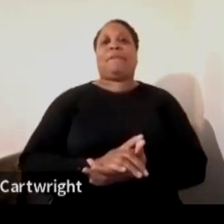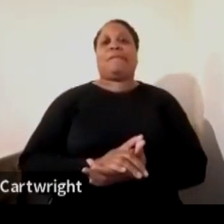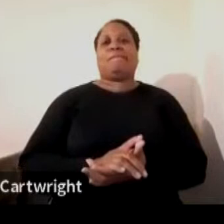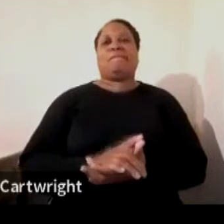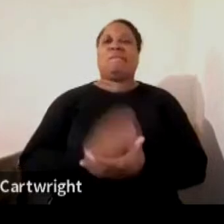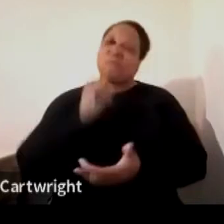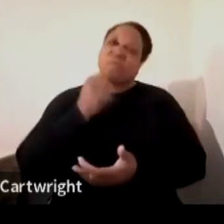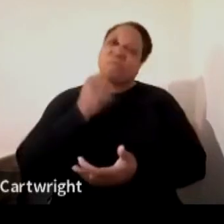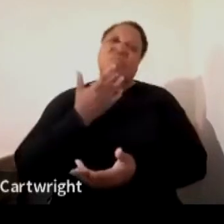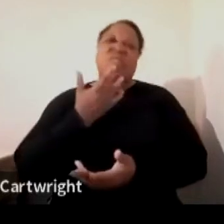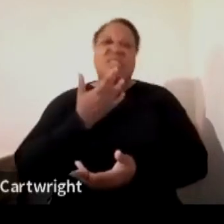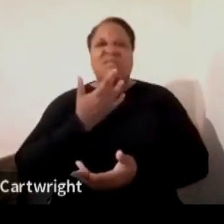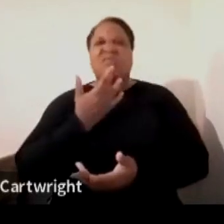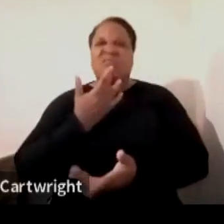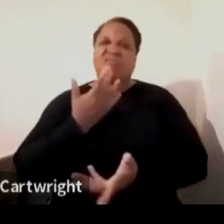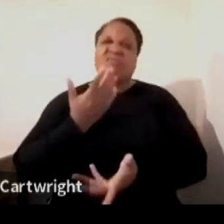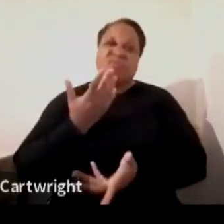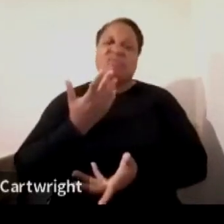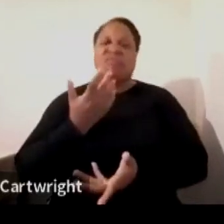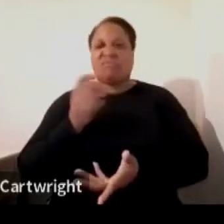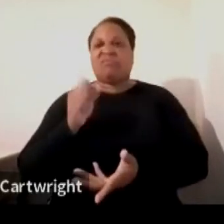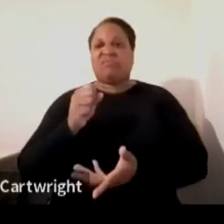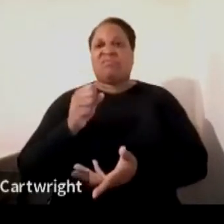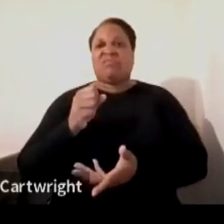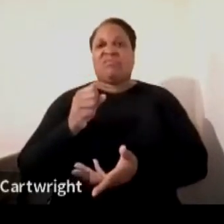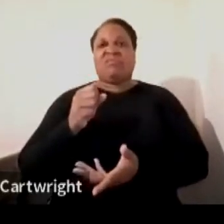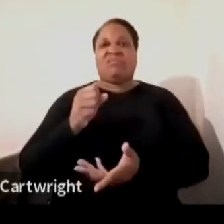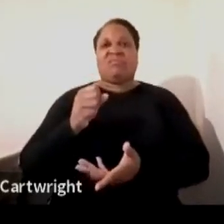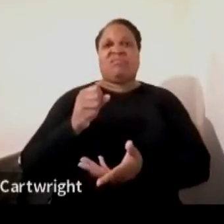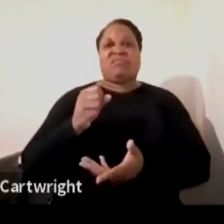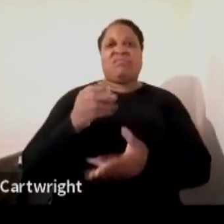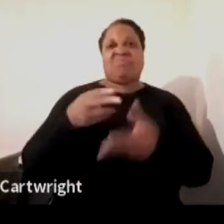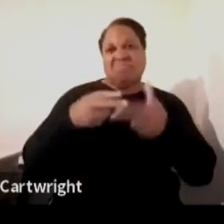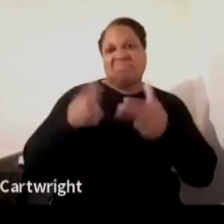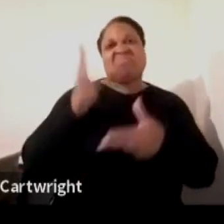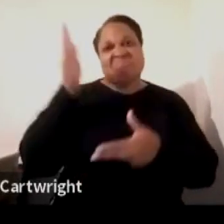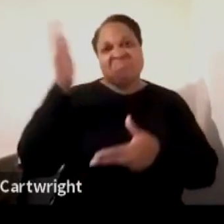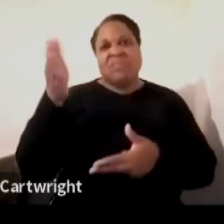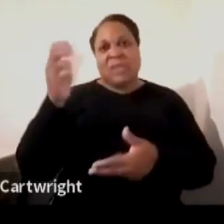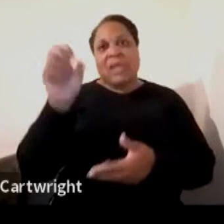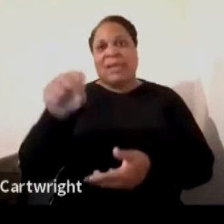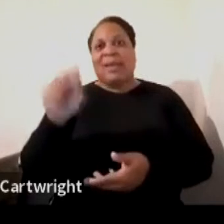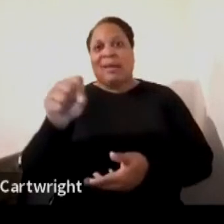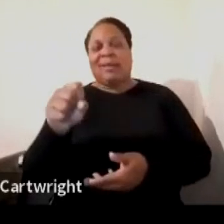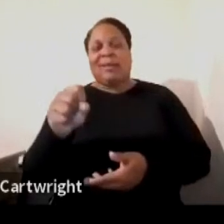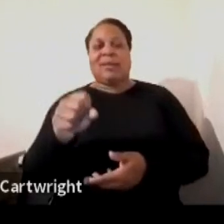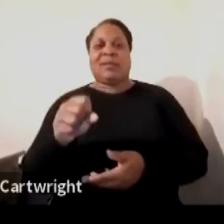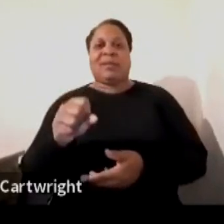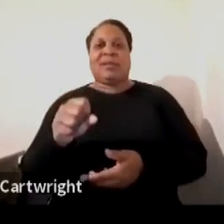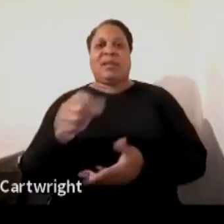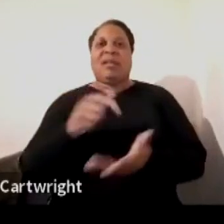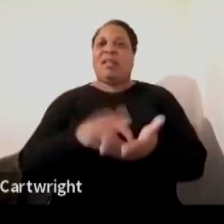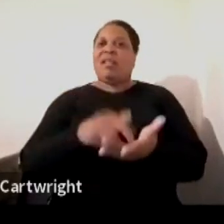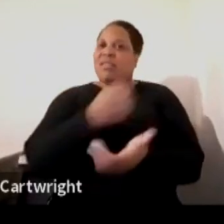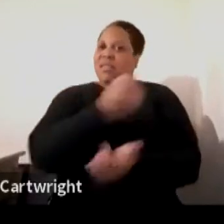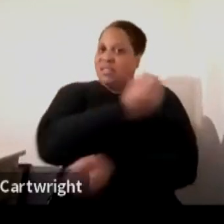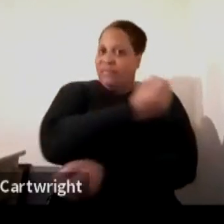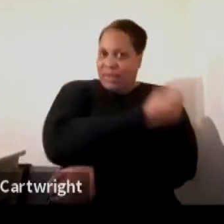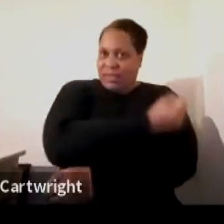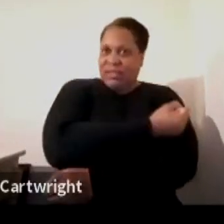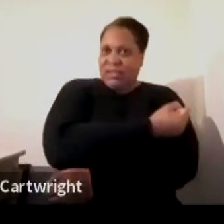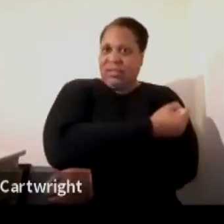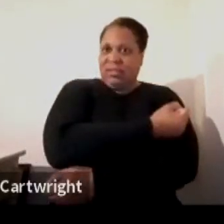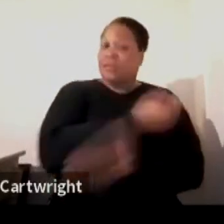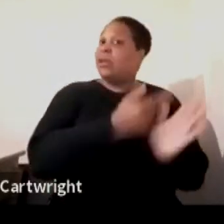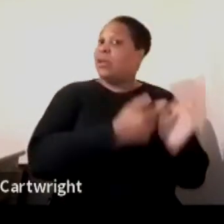unfortunately, that for in the short term, that is correct. There is this vaccine has been shown